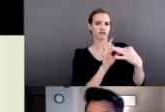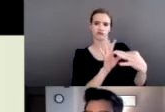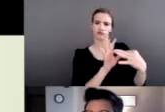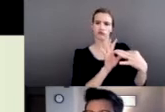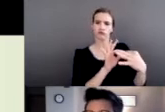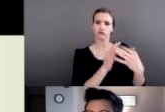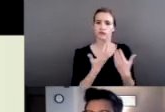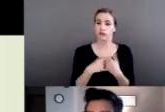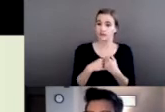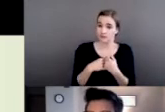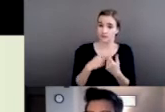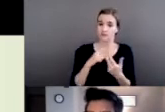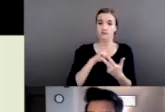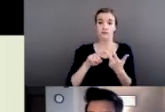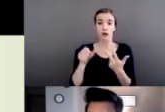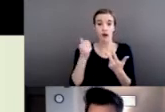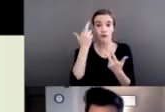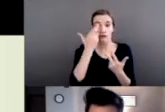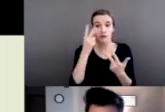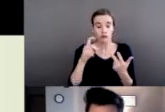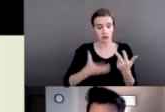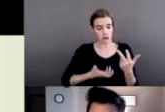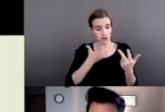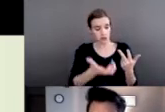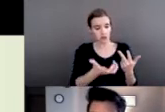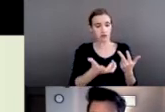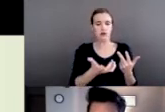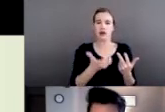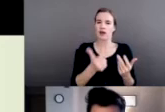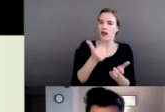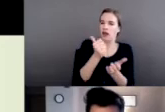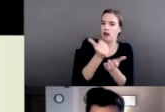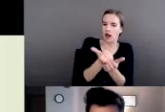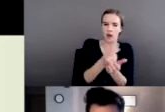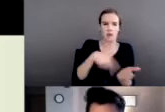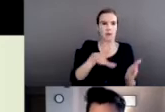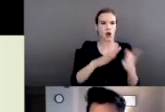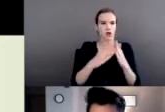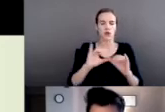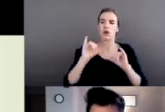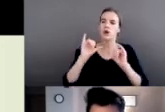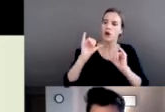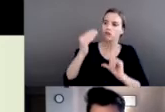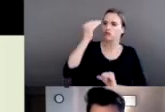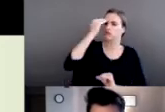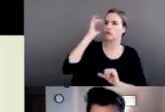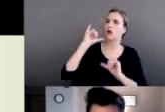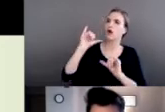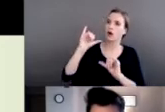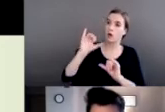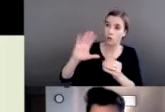also just create more awareness within your community if you're willing to talk about your story and what